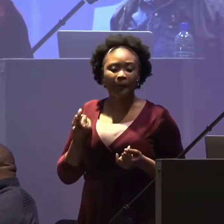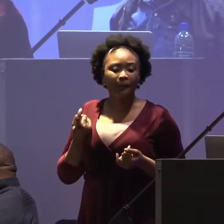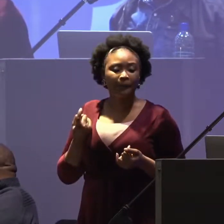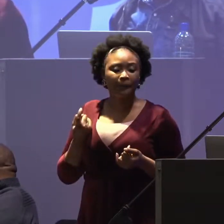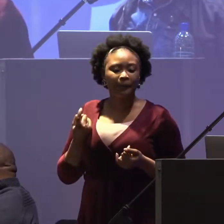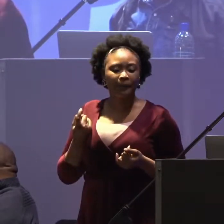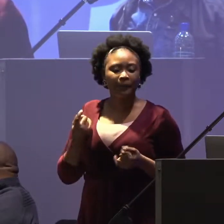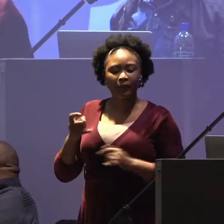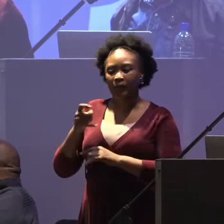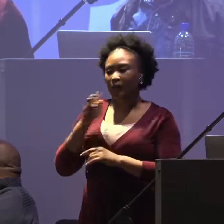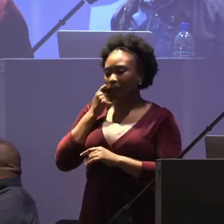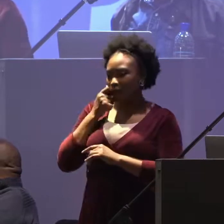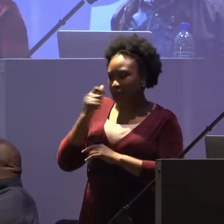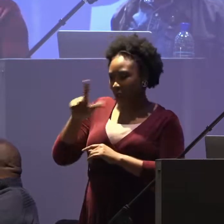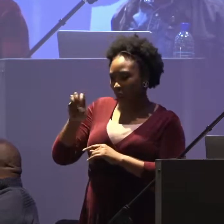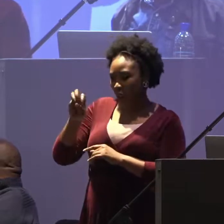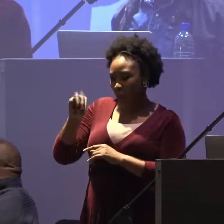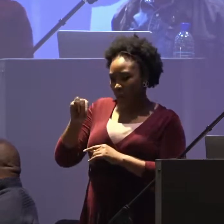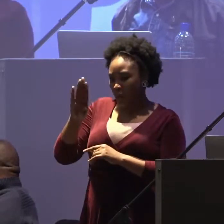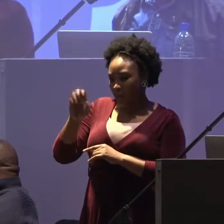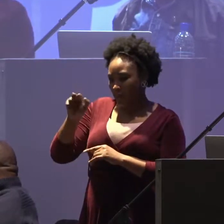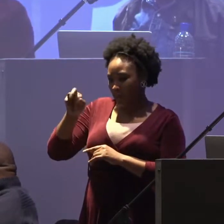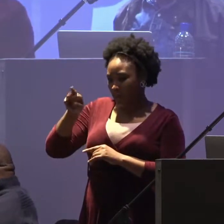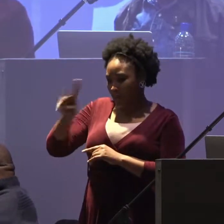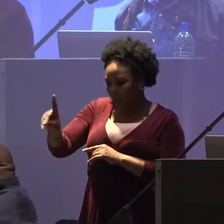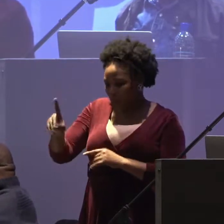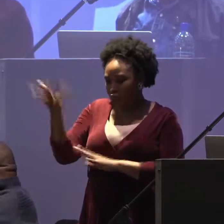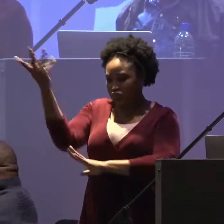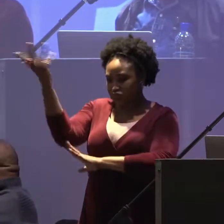Mr. Lombard to come and present on